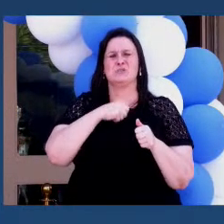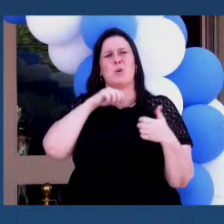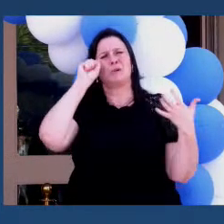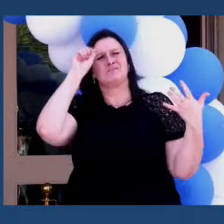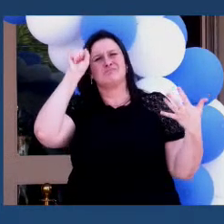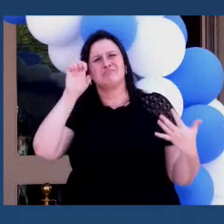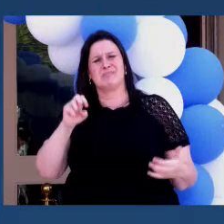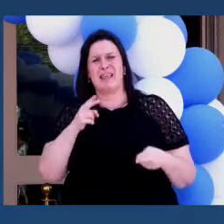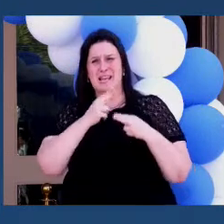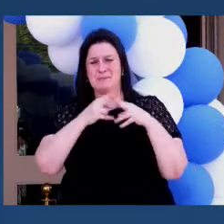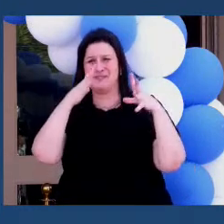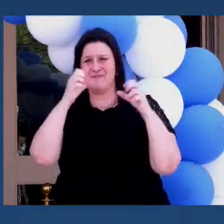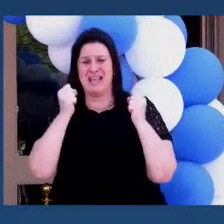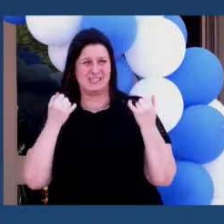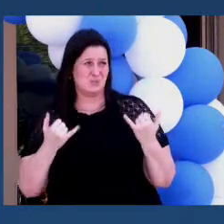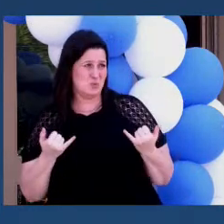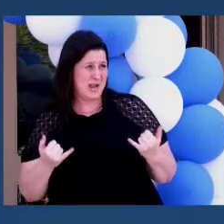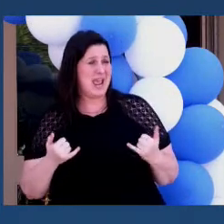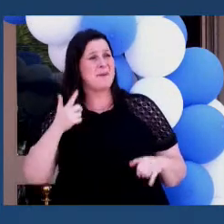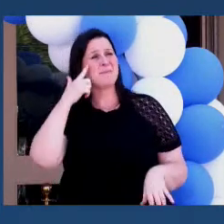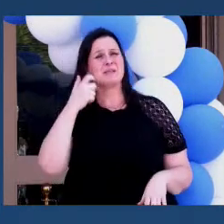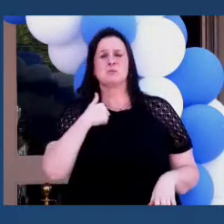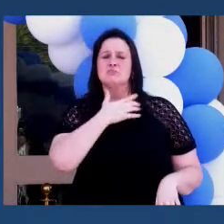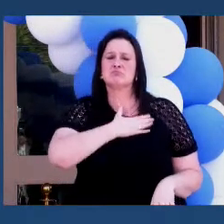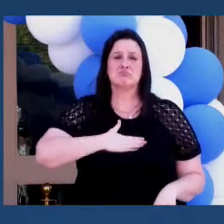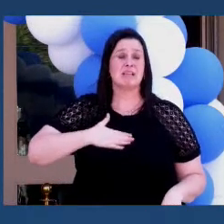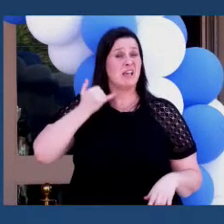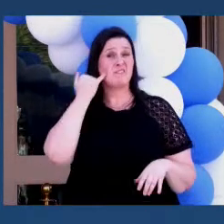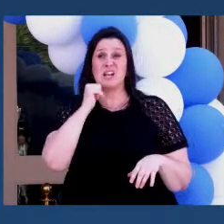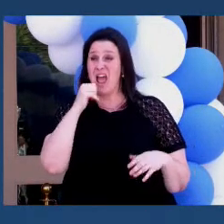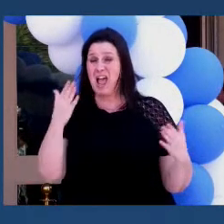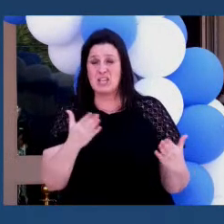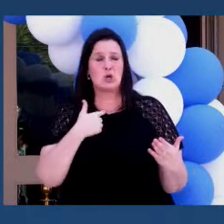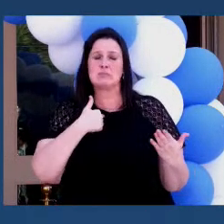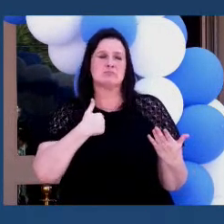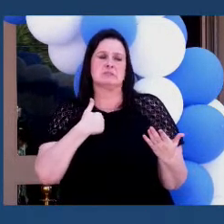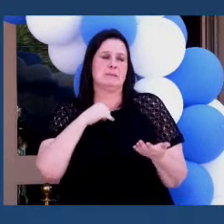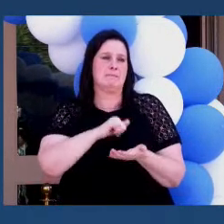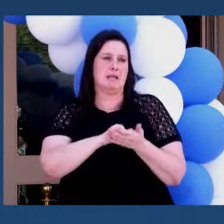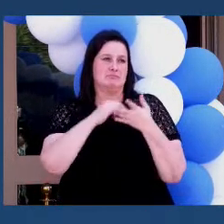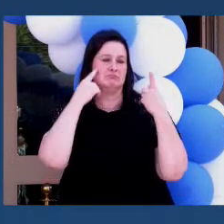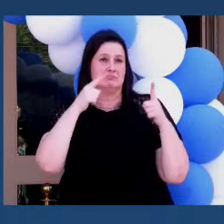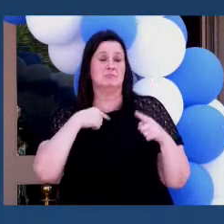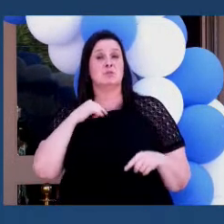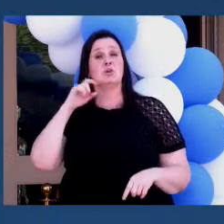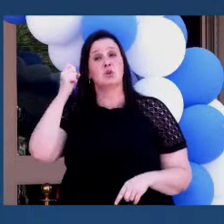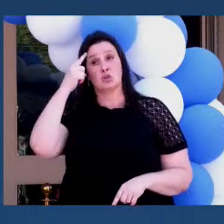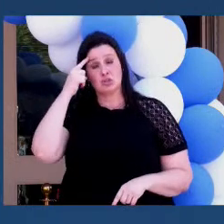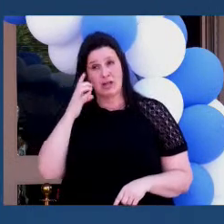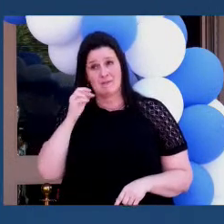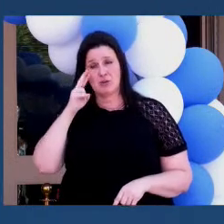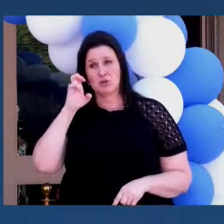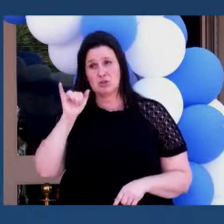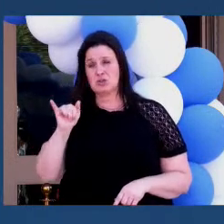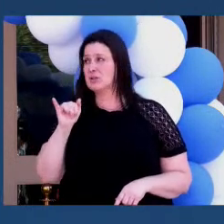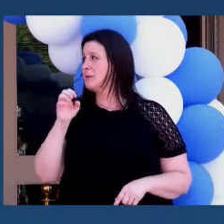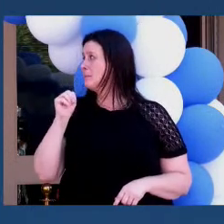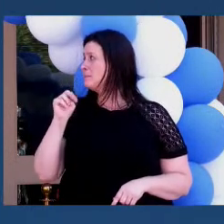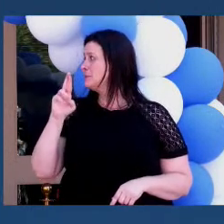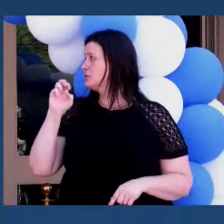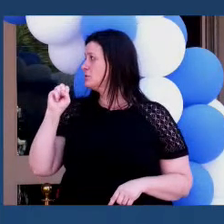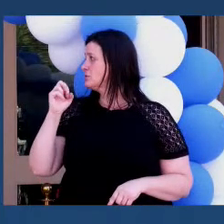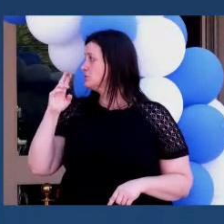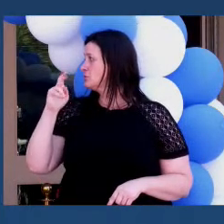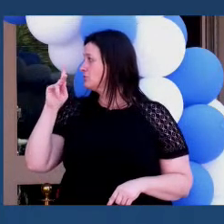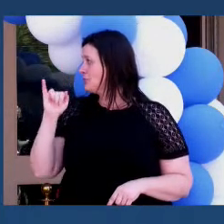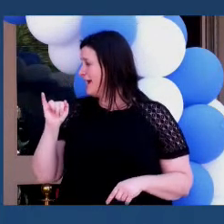quickly because we are appreciative, because without them, we would not be here today. We've heard Governor Carney, Mr. Saran Cade, Mr. Tim